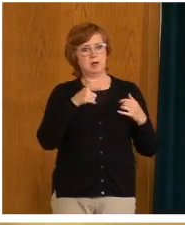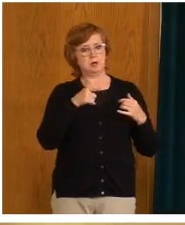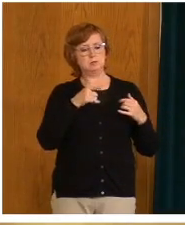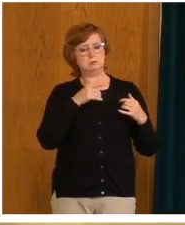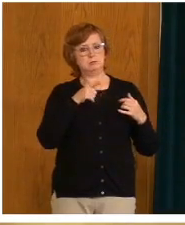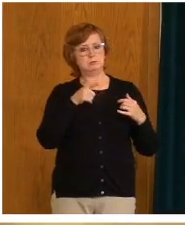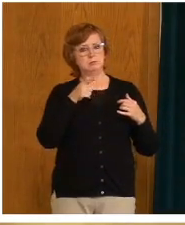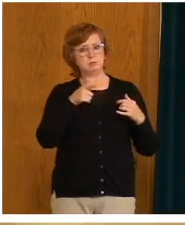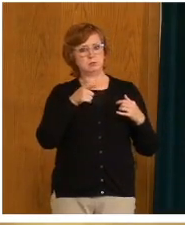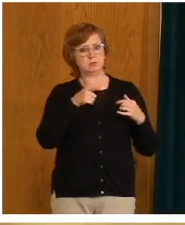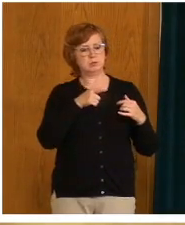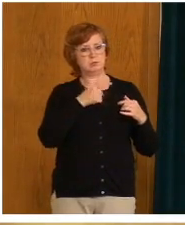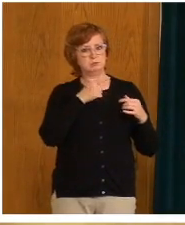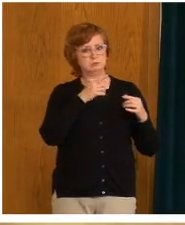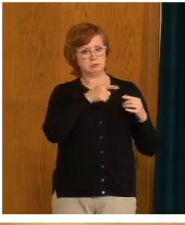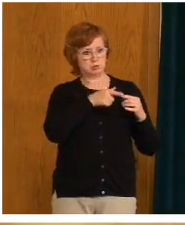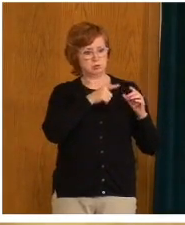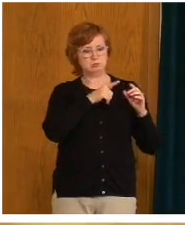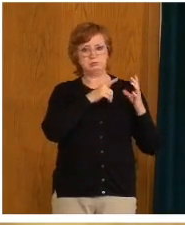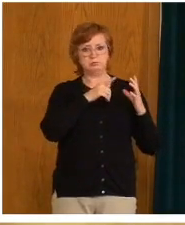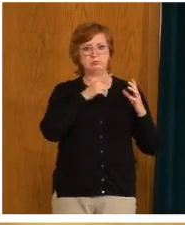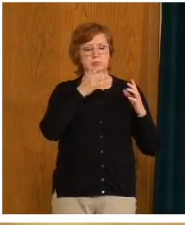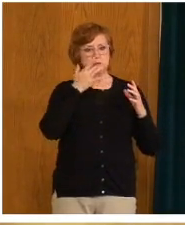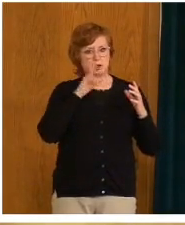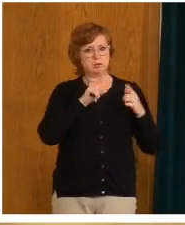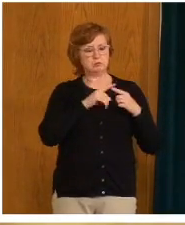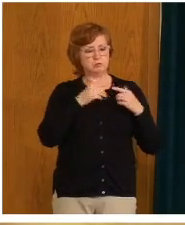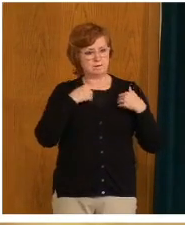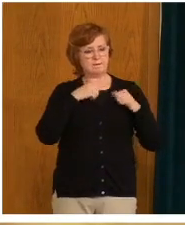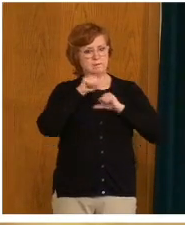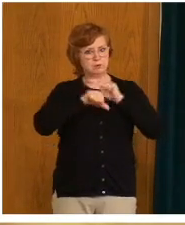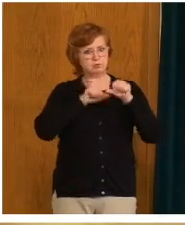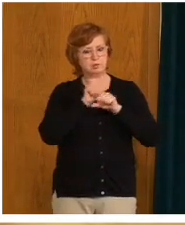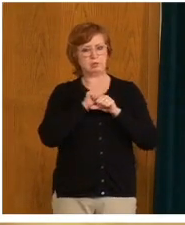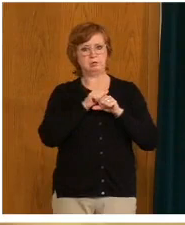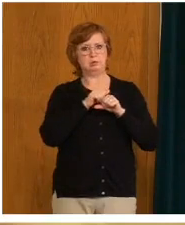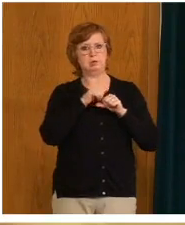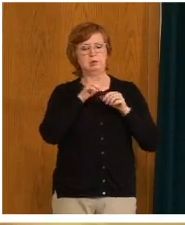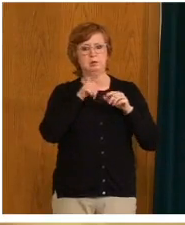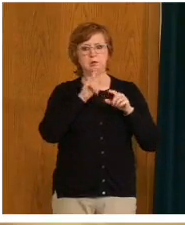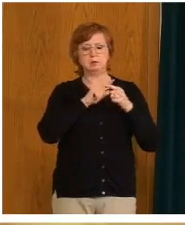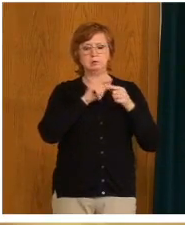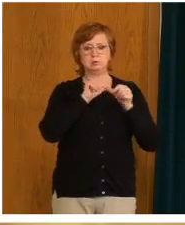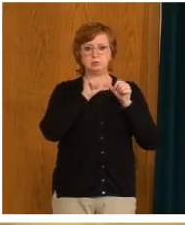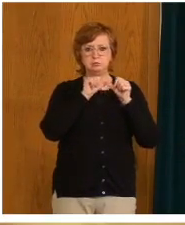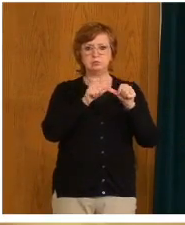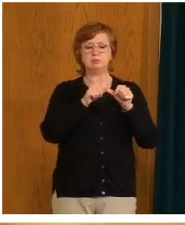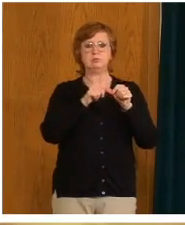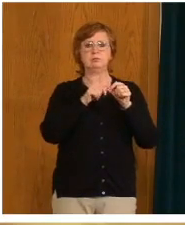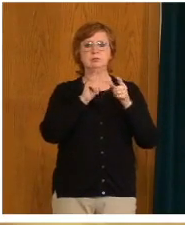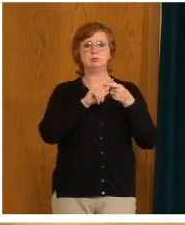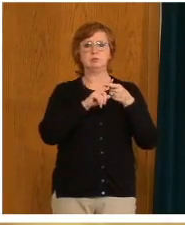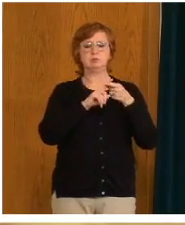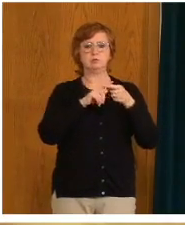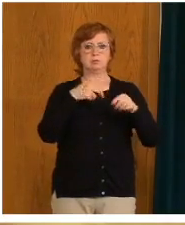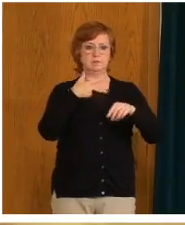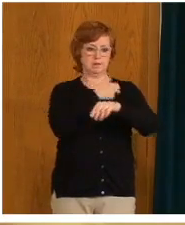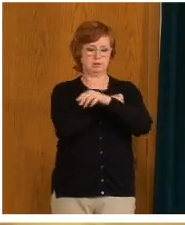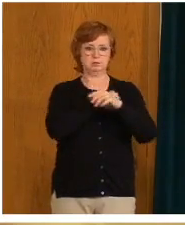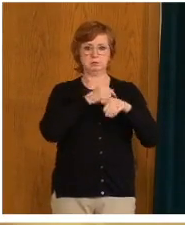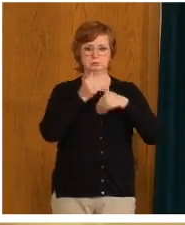by using their capacity to deliver these vaccines throughout the next number of months as we get into our second dose